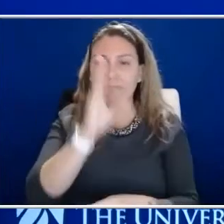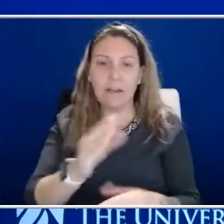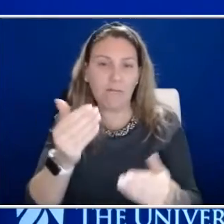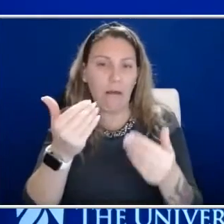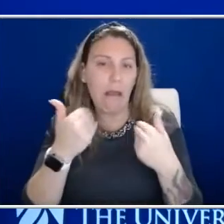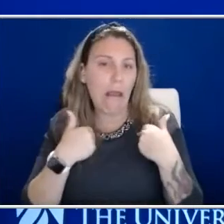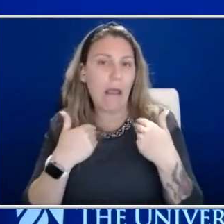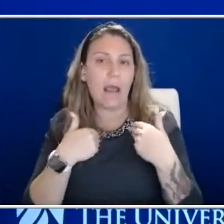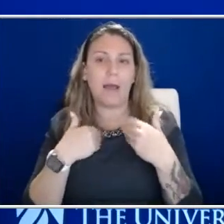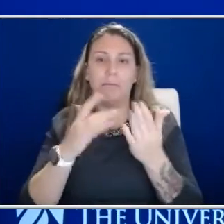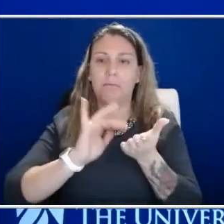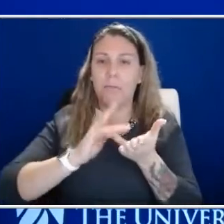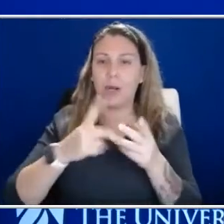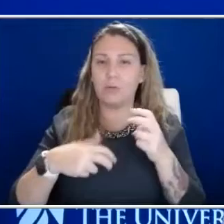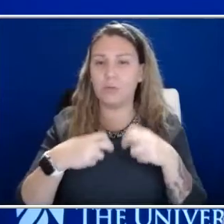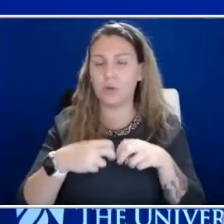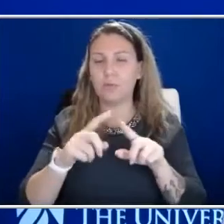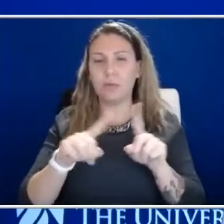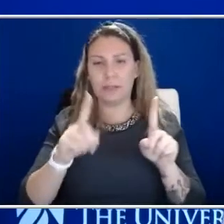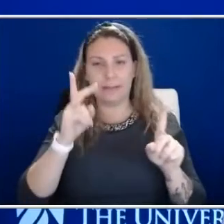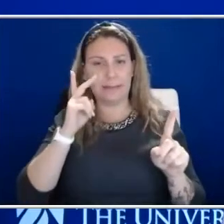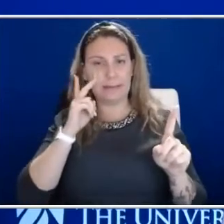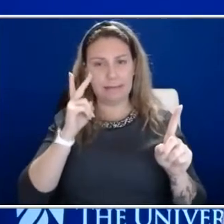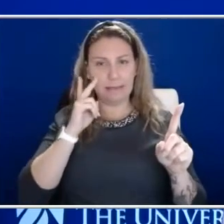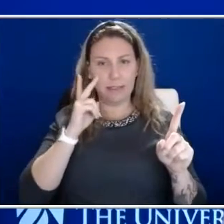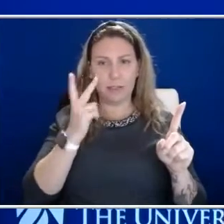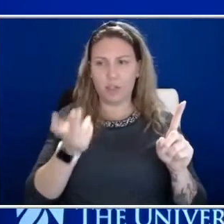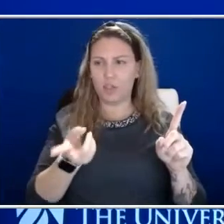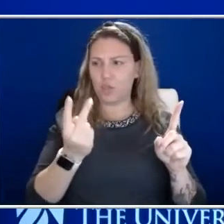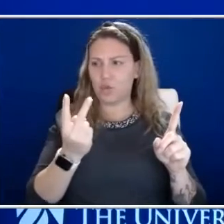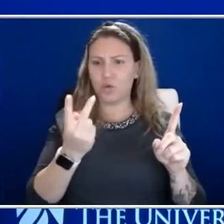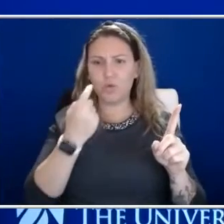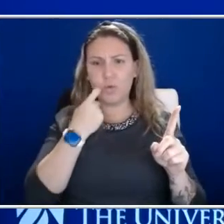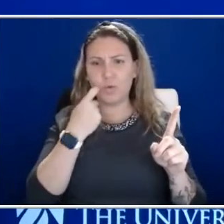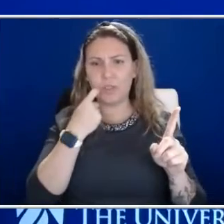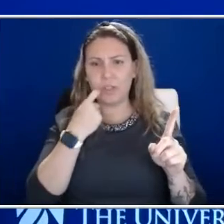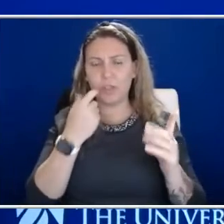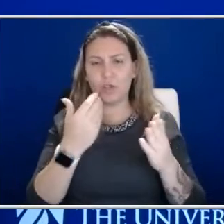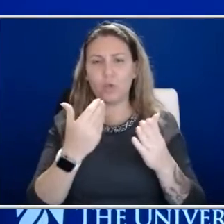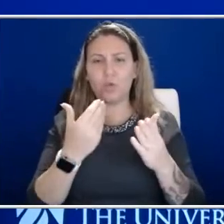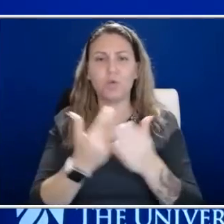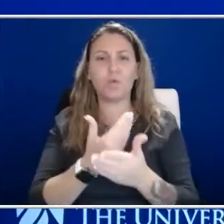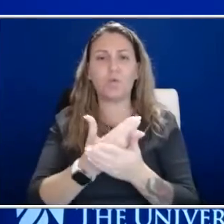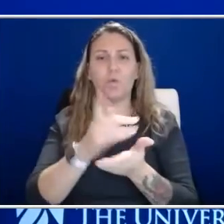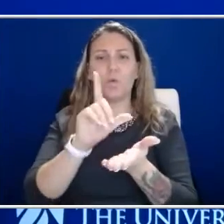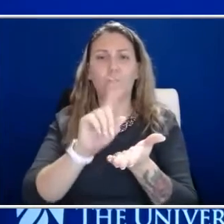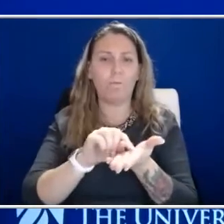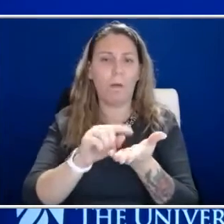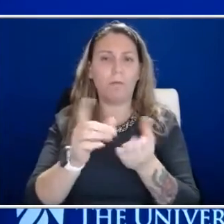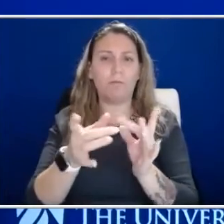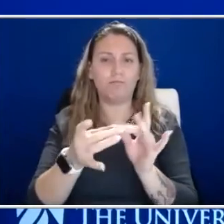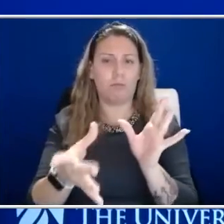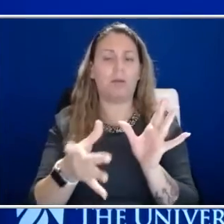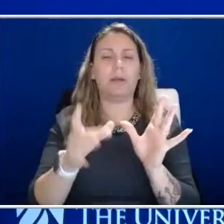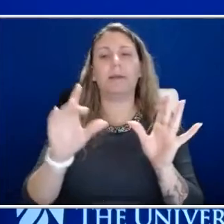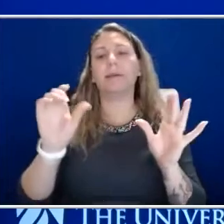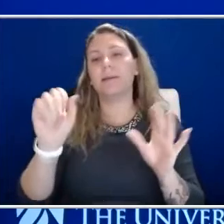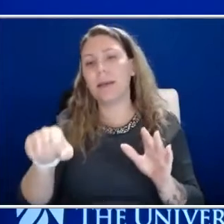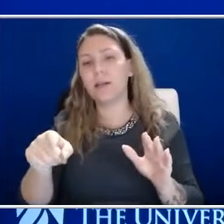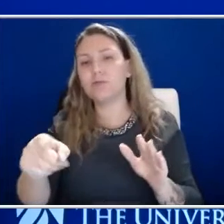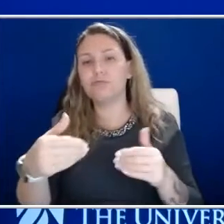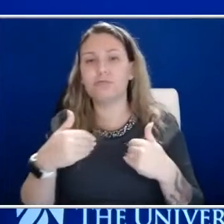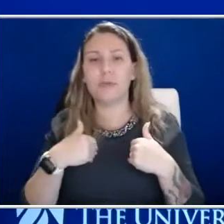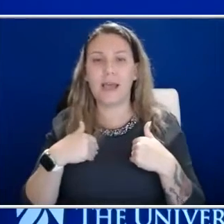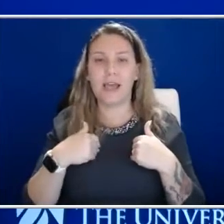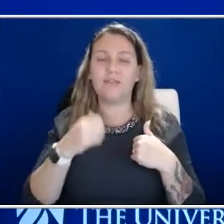able to see, I think there were 2 recent new publications that kind of just showed that, yes, you did have these menstrual